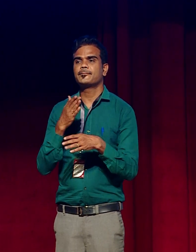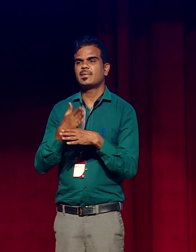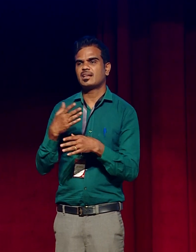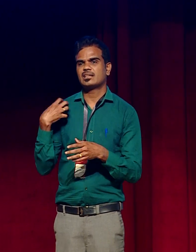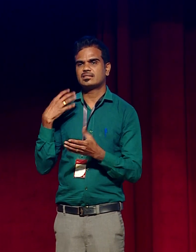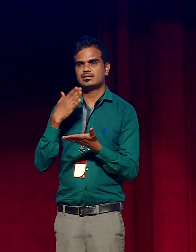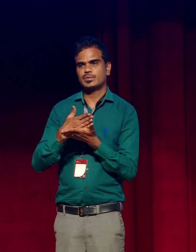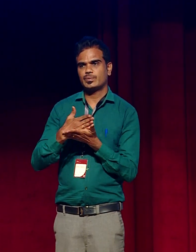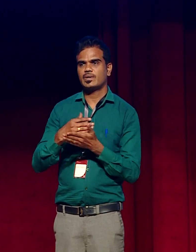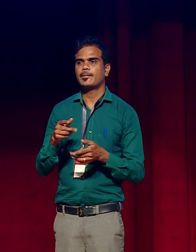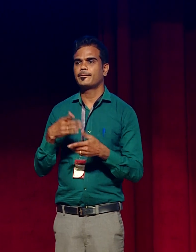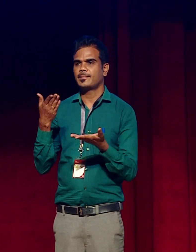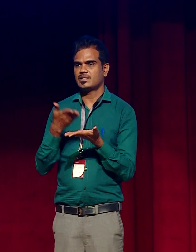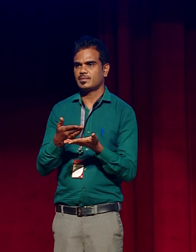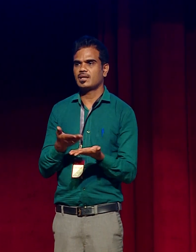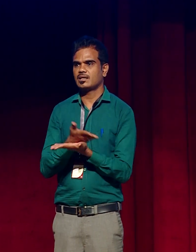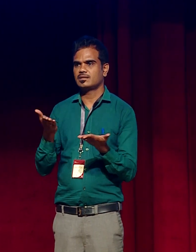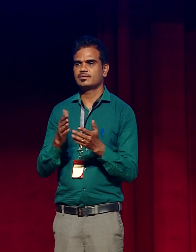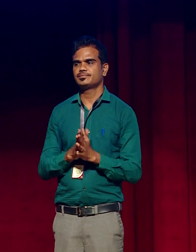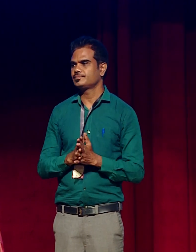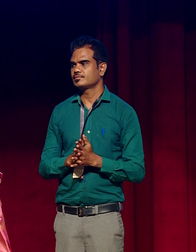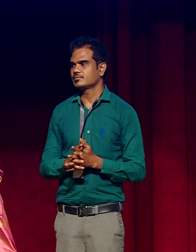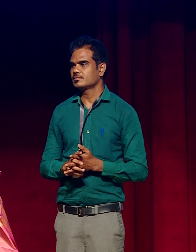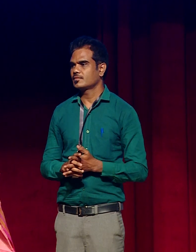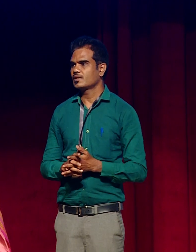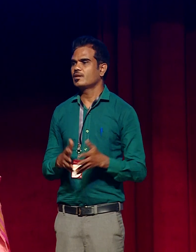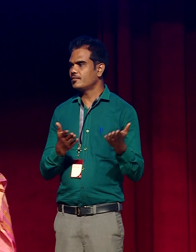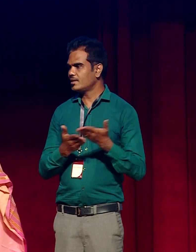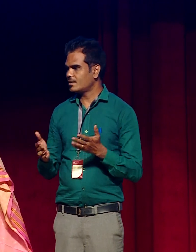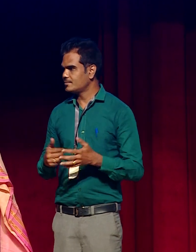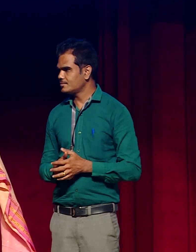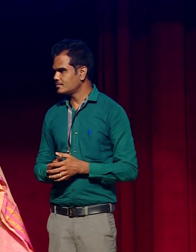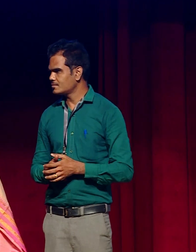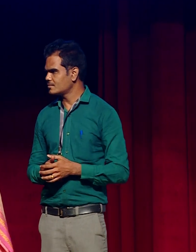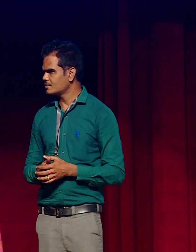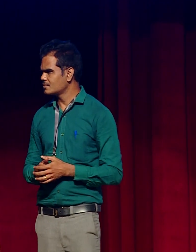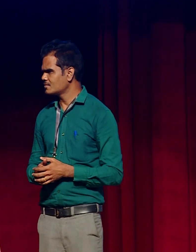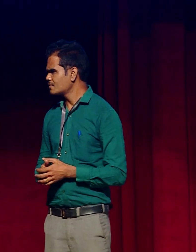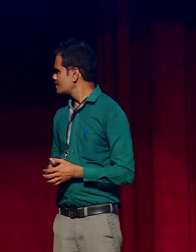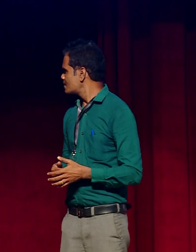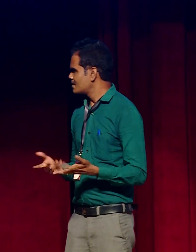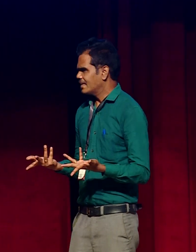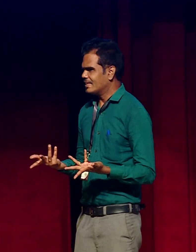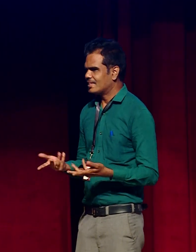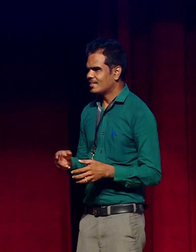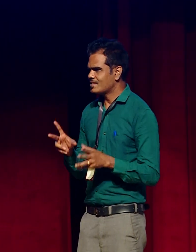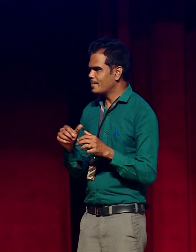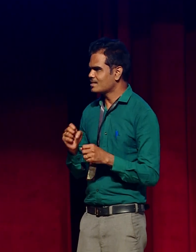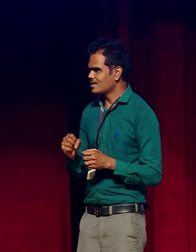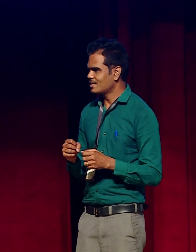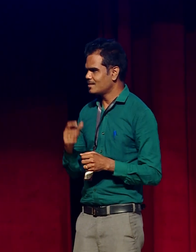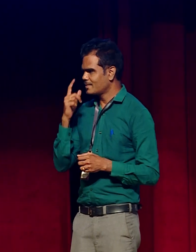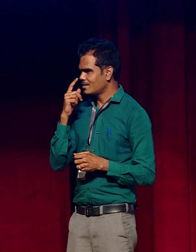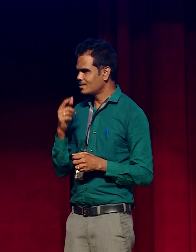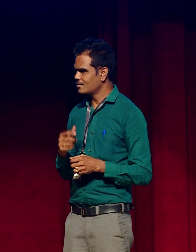to participate in the co-creation. Welcome, Volker. Thank you very much. Thank you for the kind